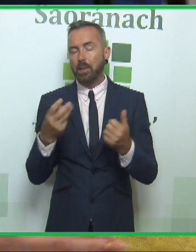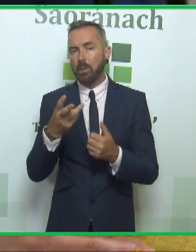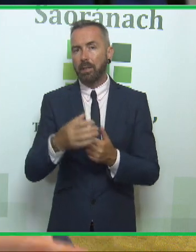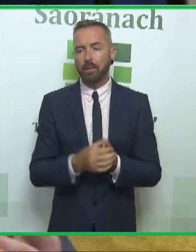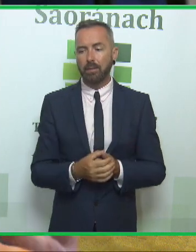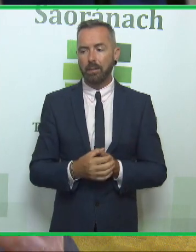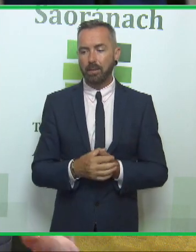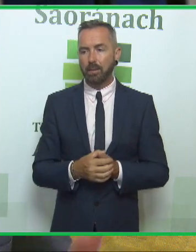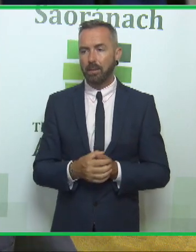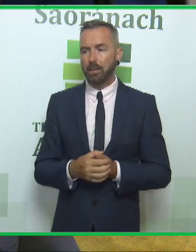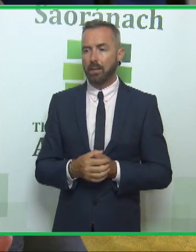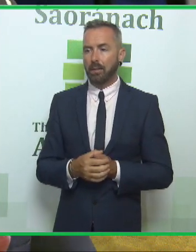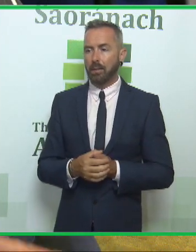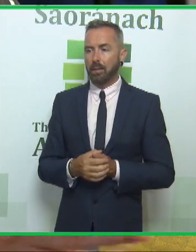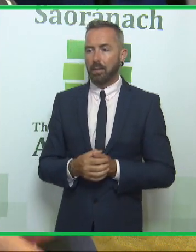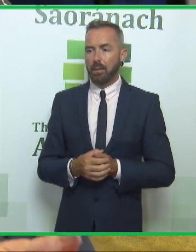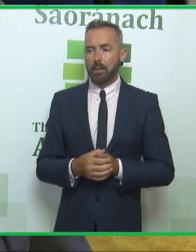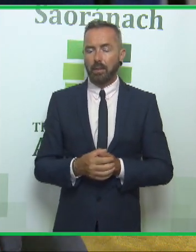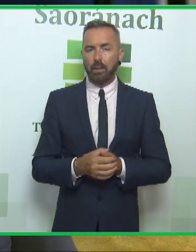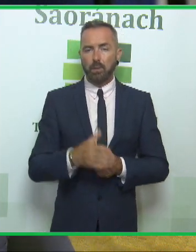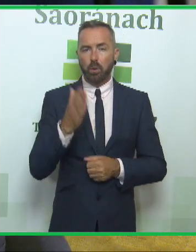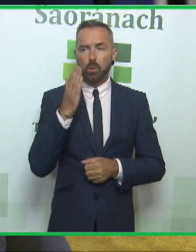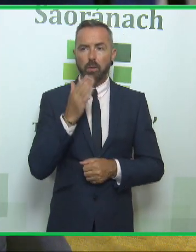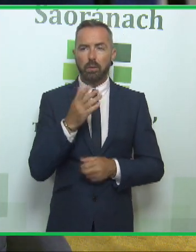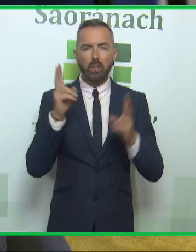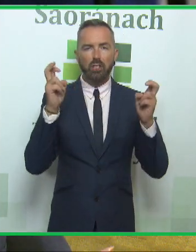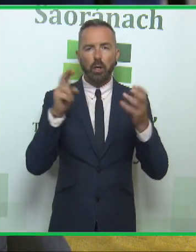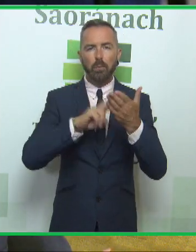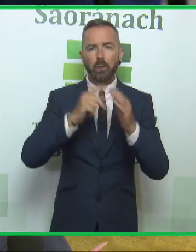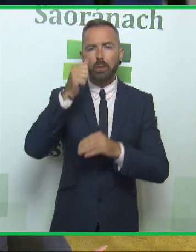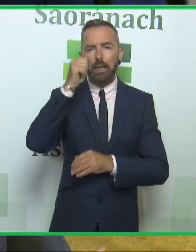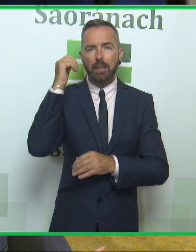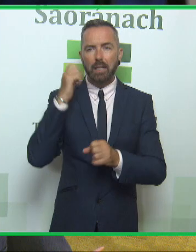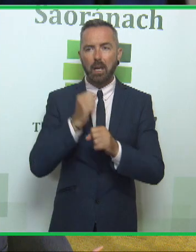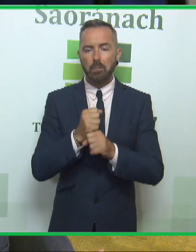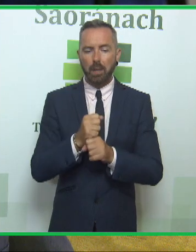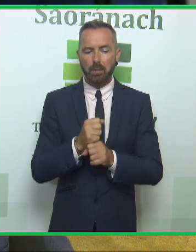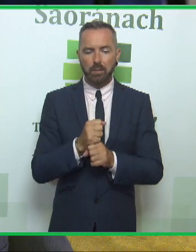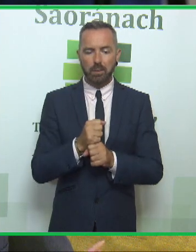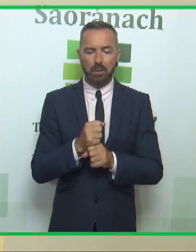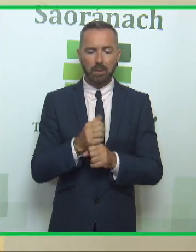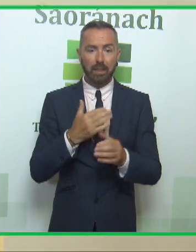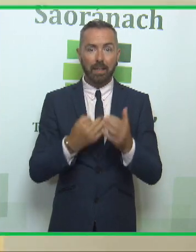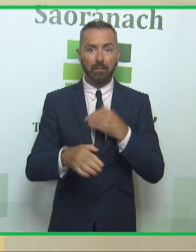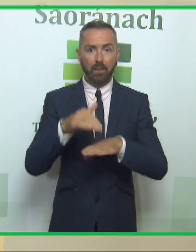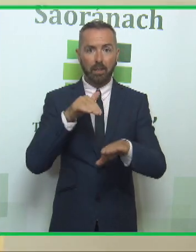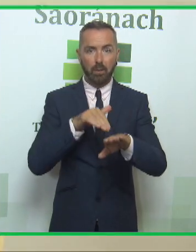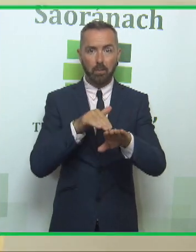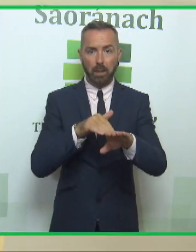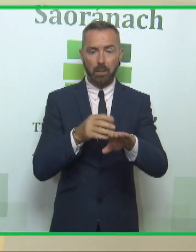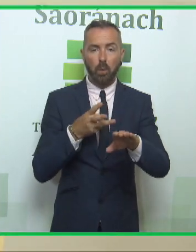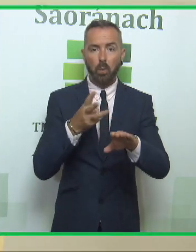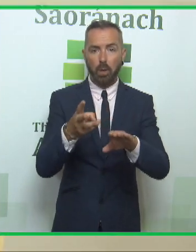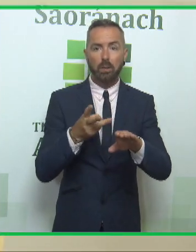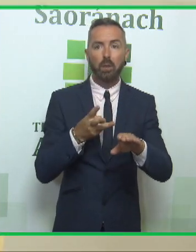It's just, there was an analogy used yesterday about this patchwork quilt, But if we keep on going where